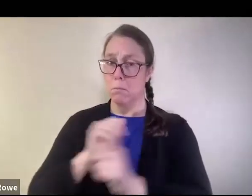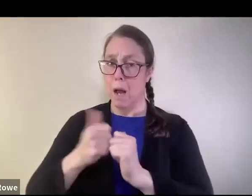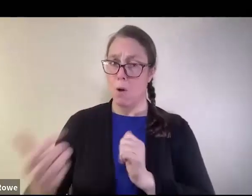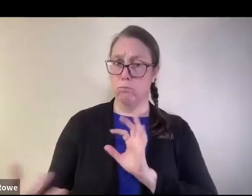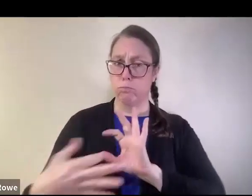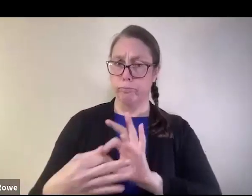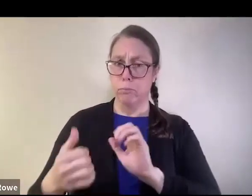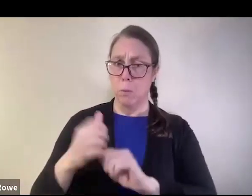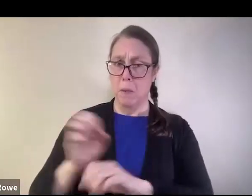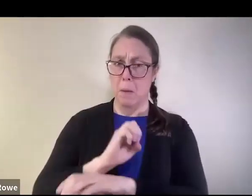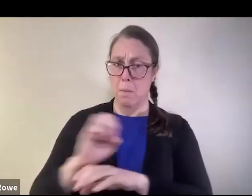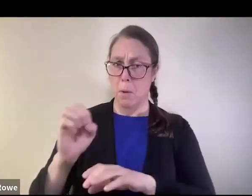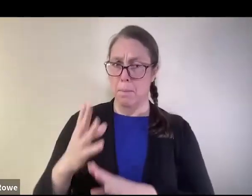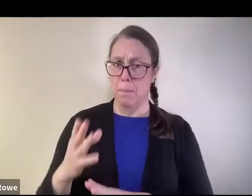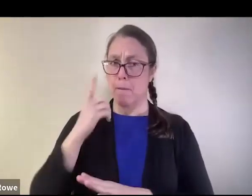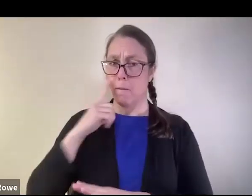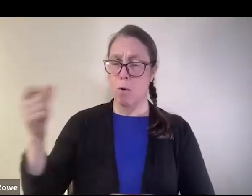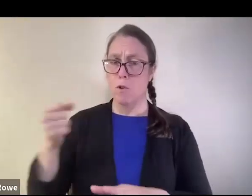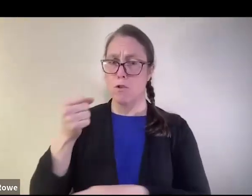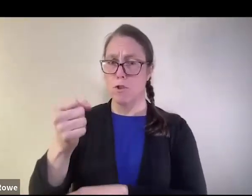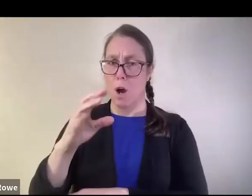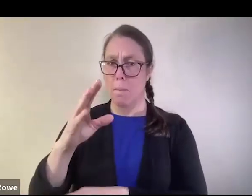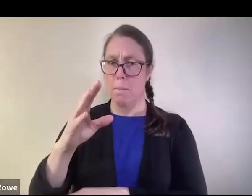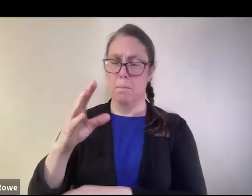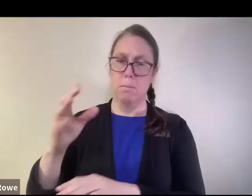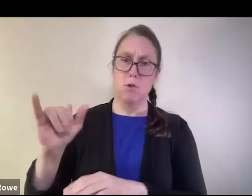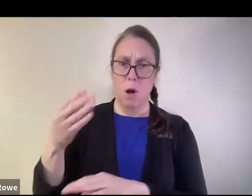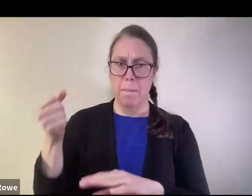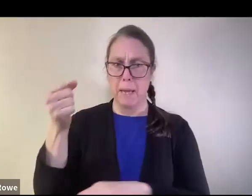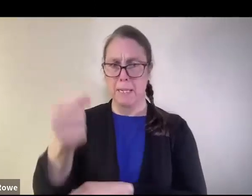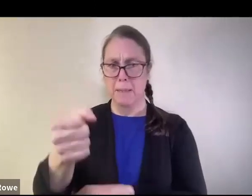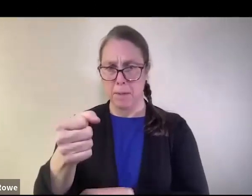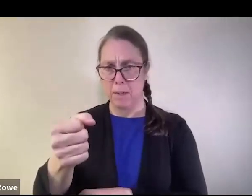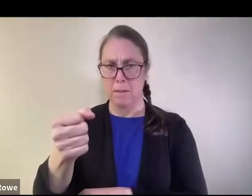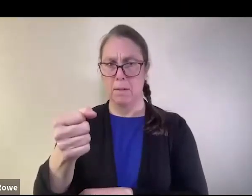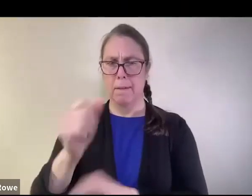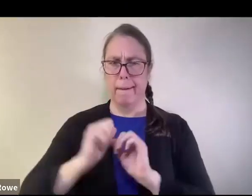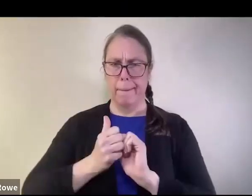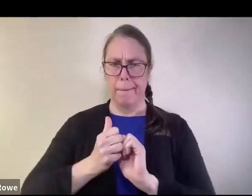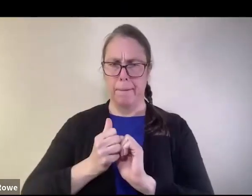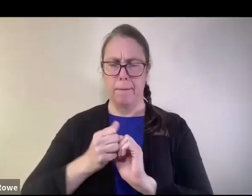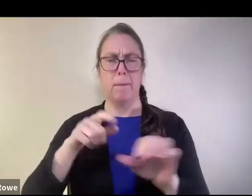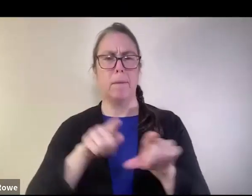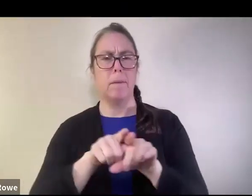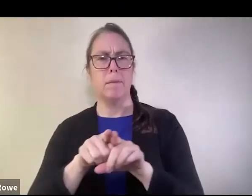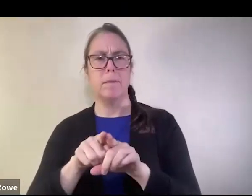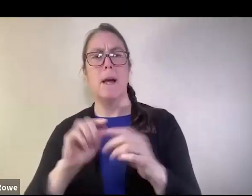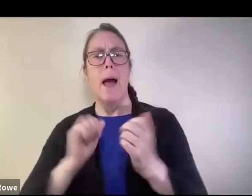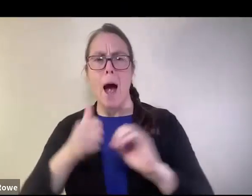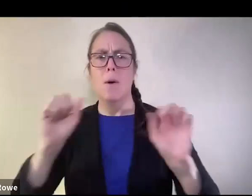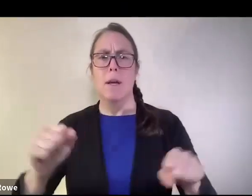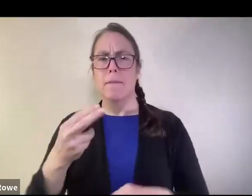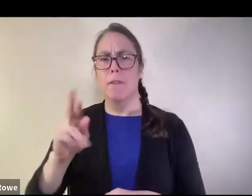with employers for your job placement of VR customers